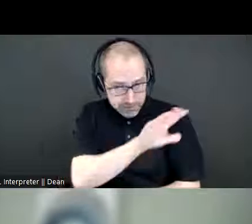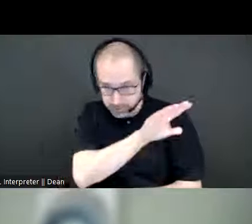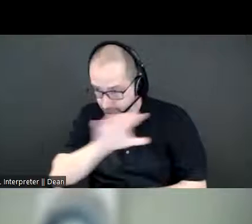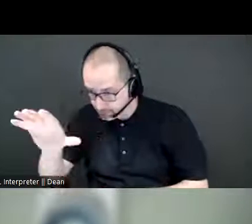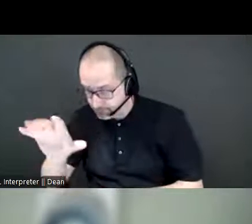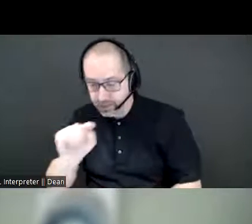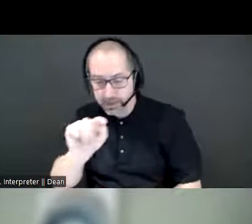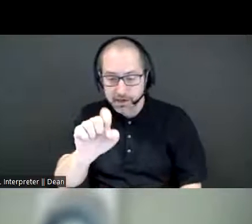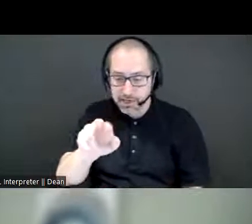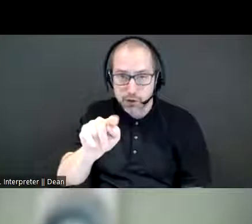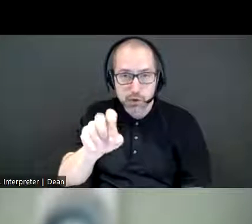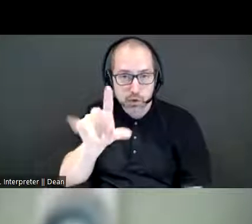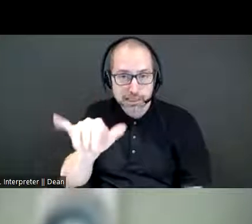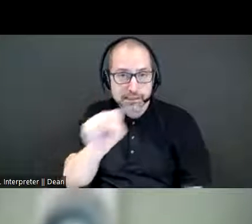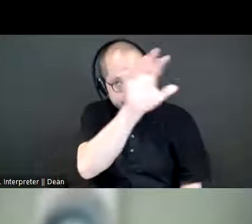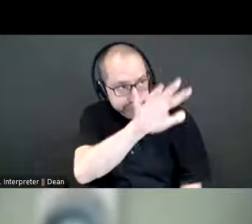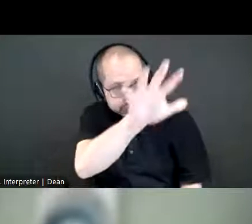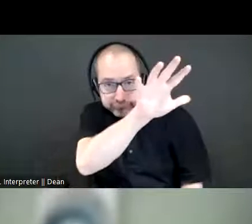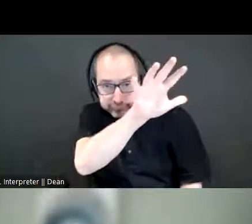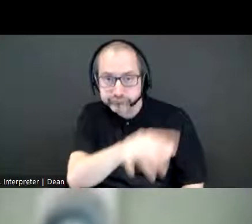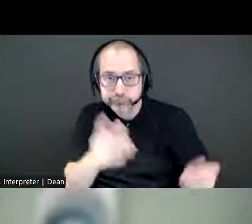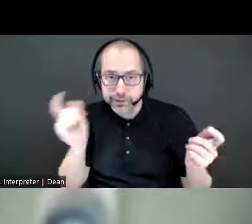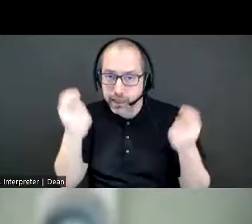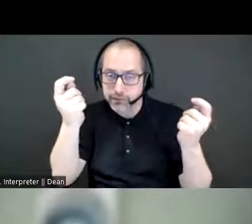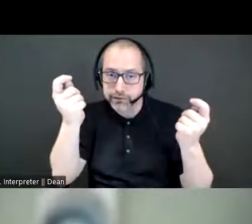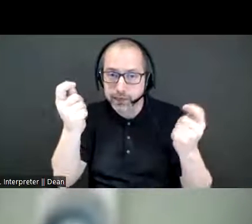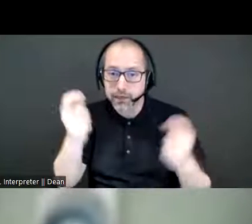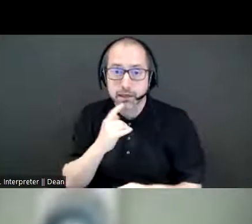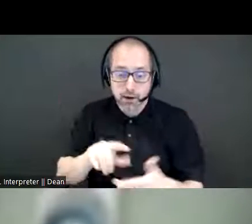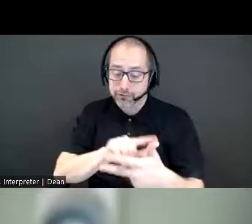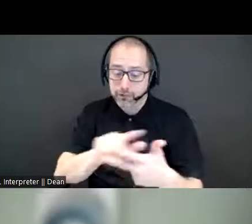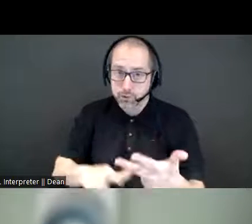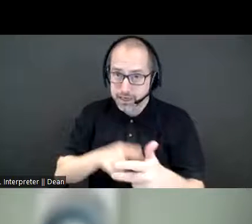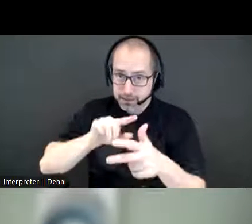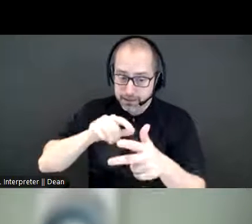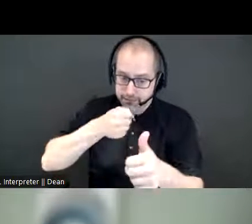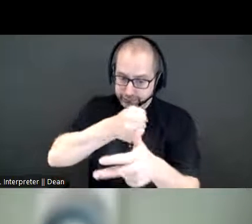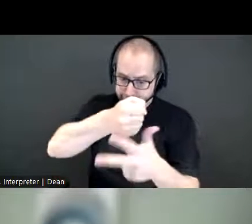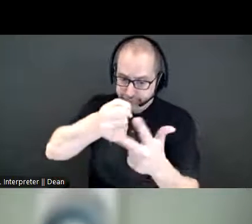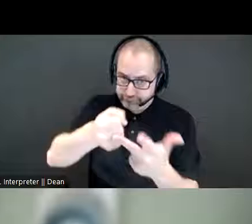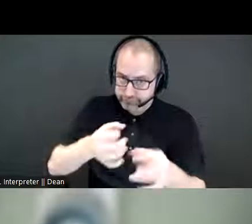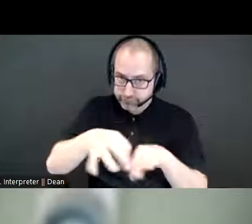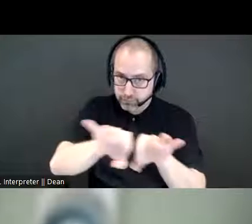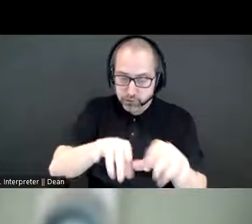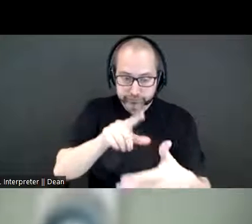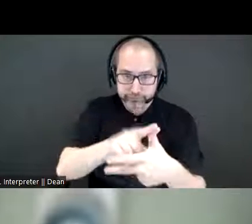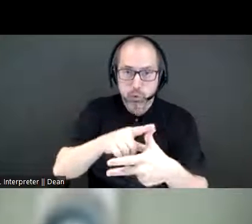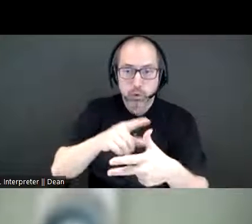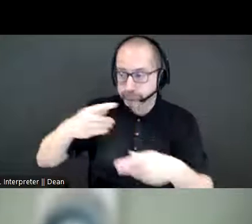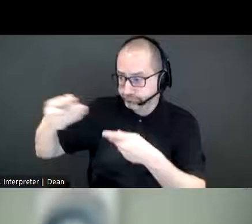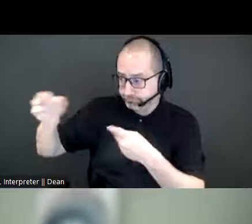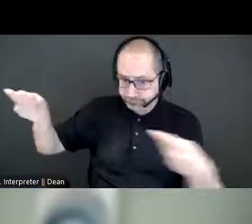Its 3 key purposes are to promote the awareness of intergenerational relationships,